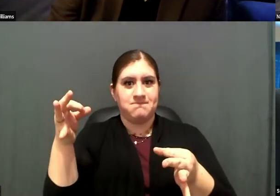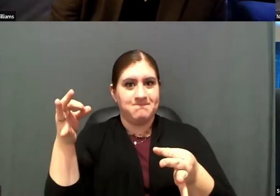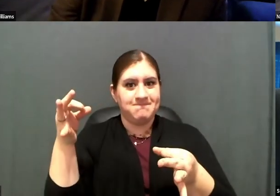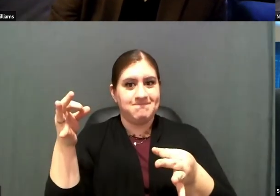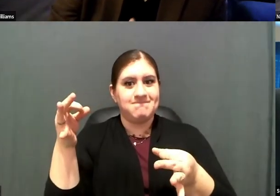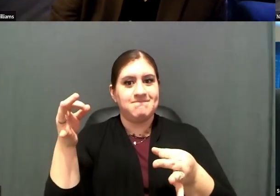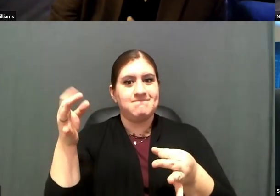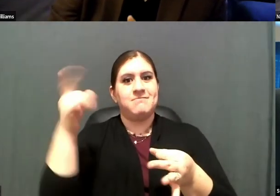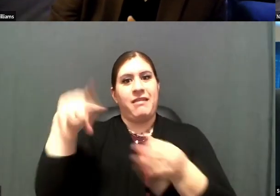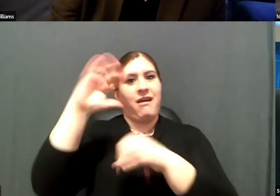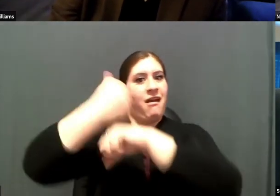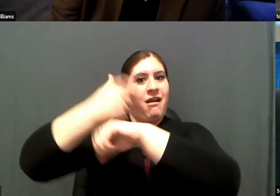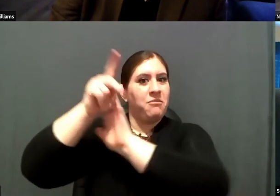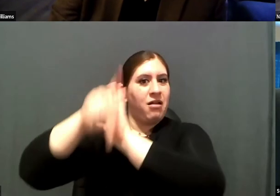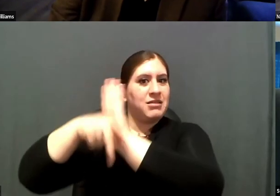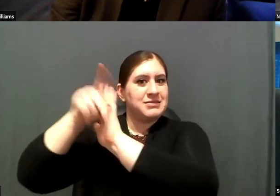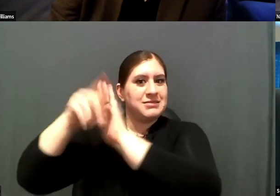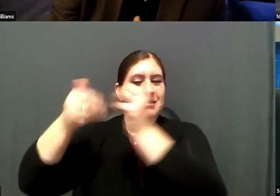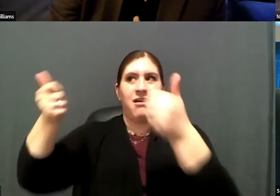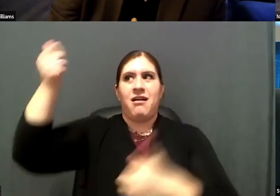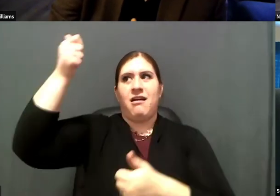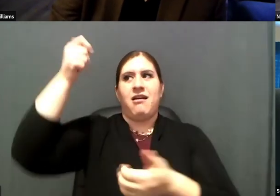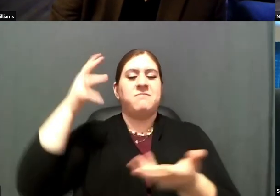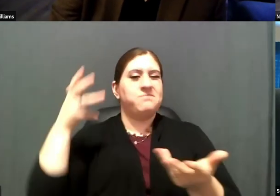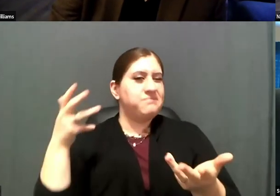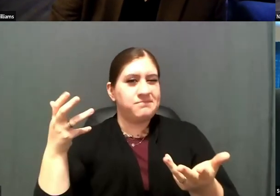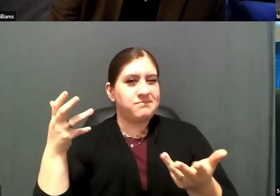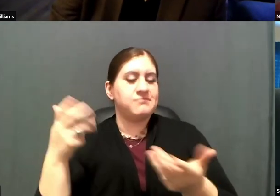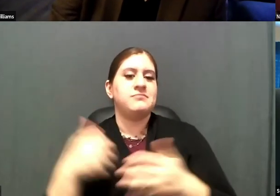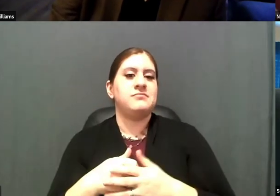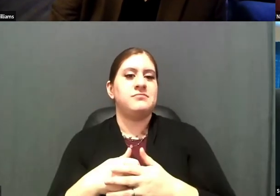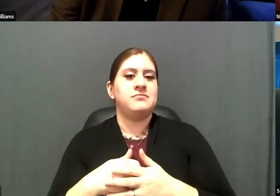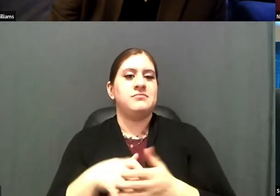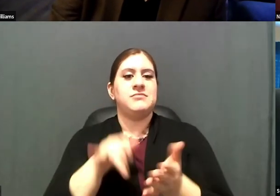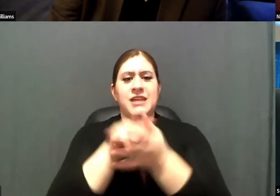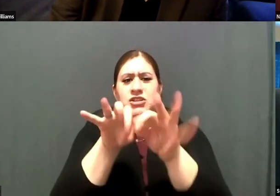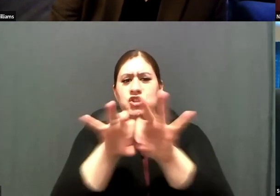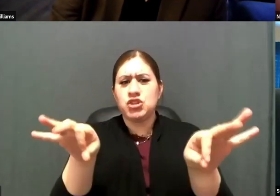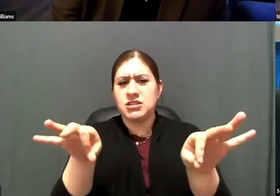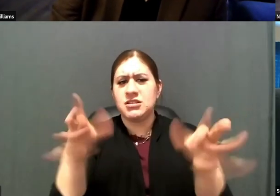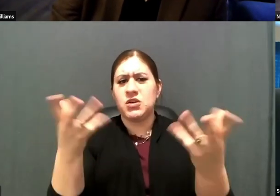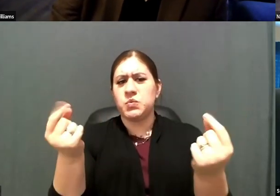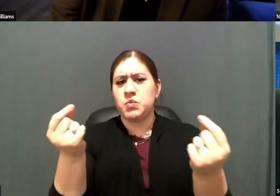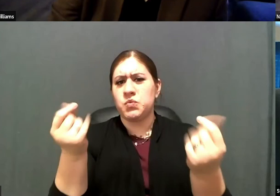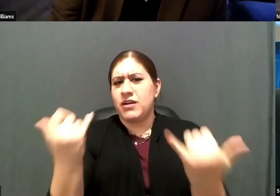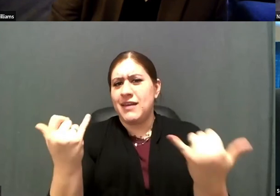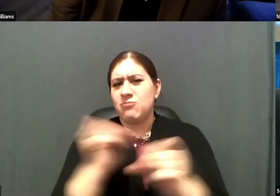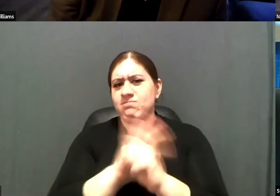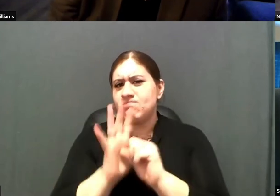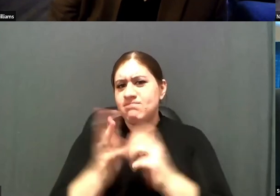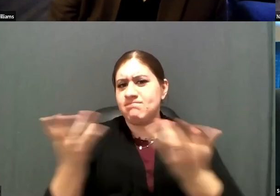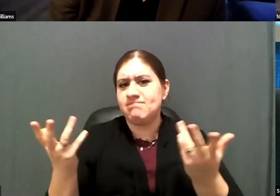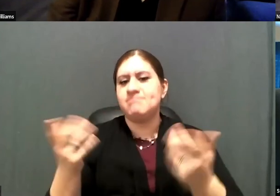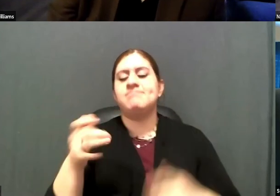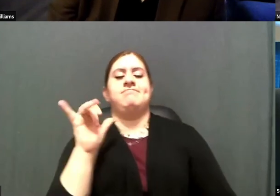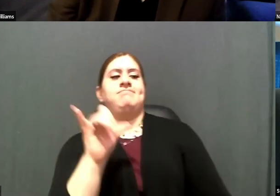making policies and all of that. Like, how would that, having that degree, what would that do in this situation?